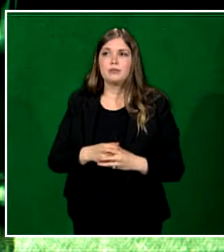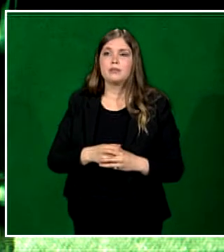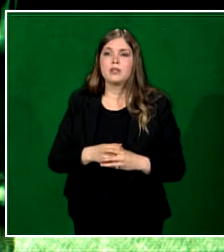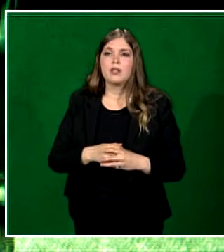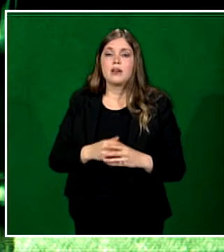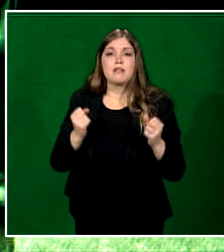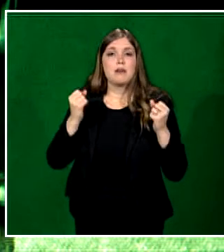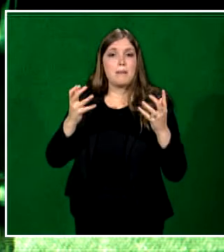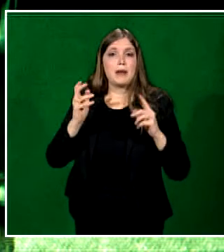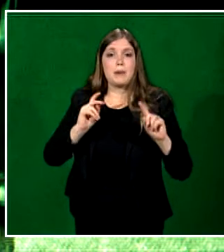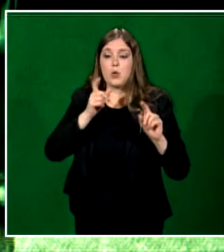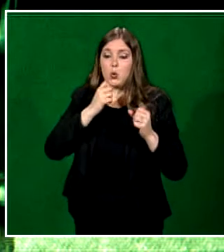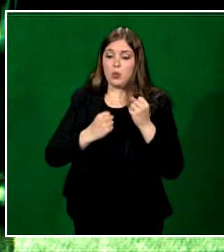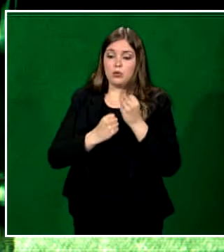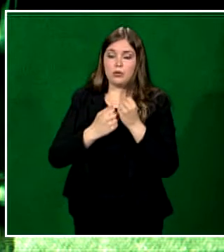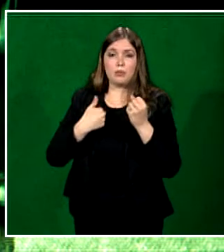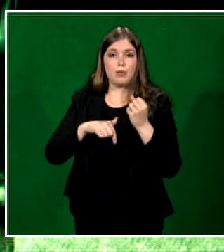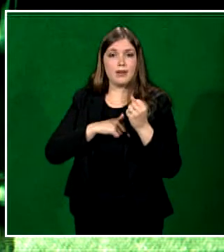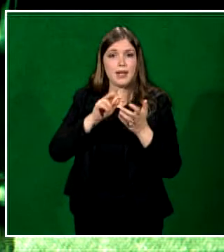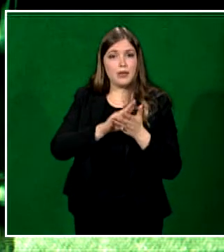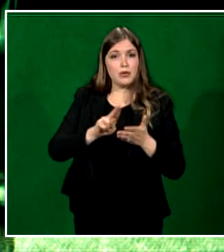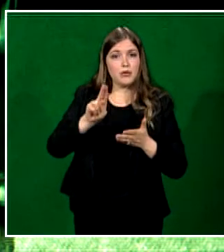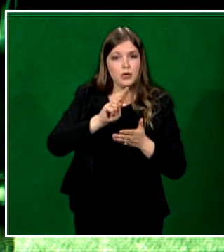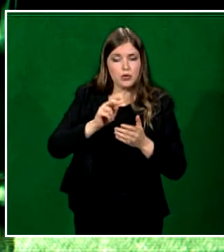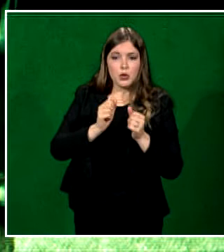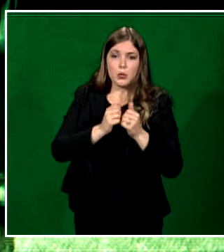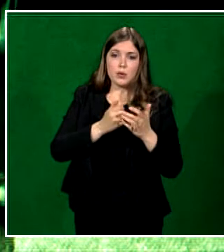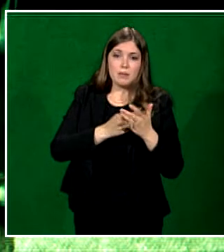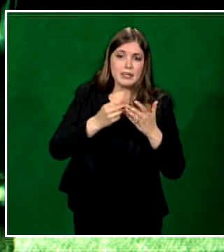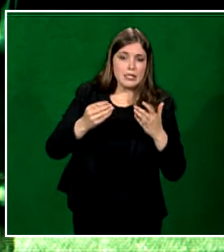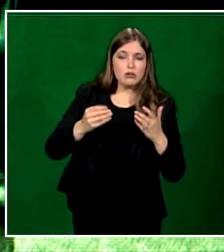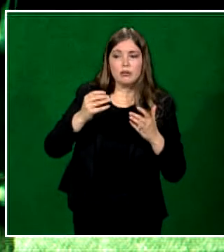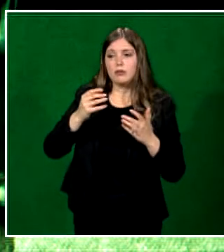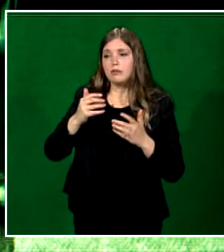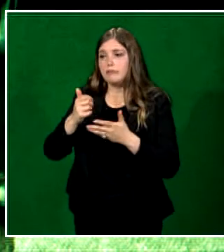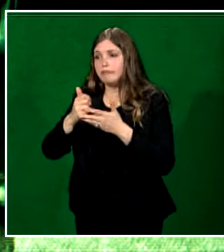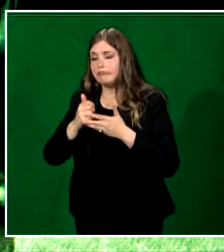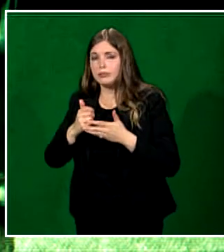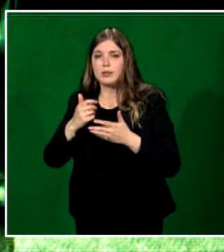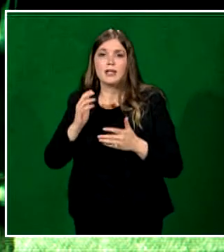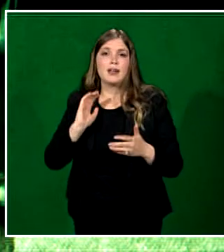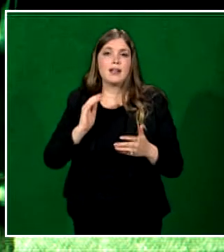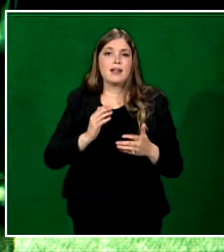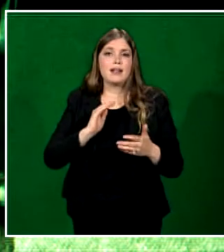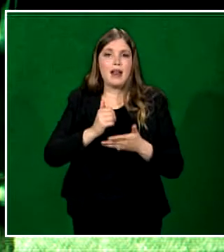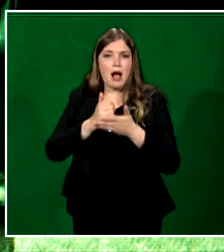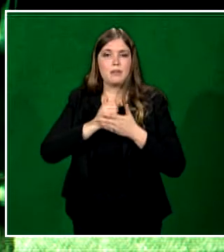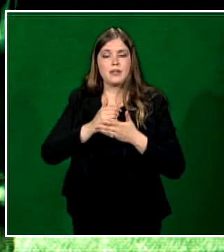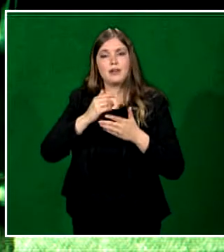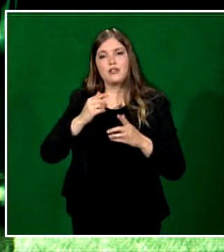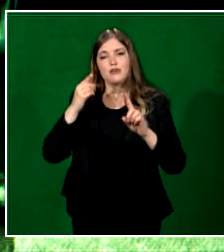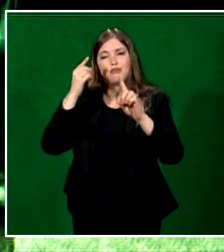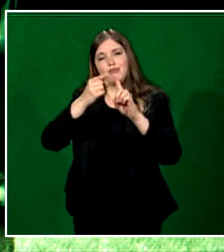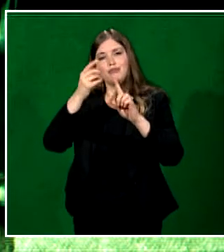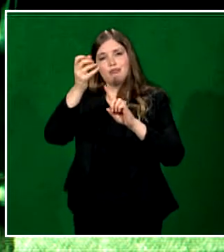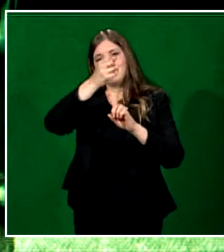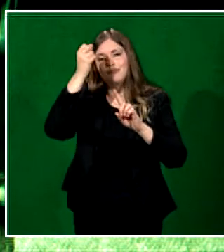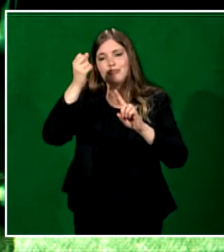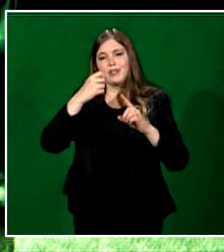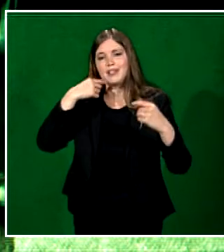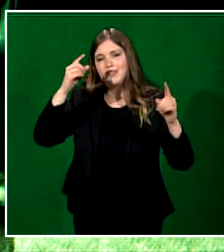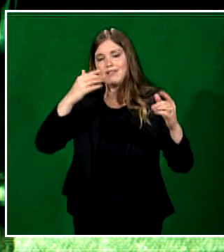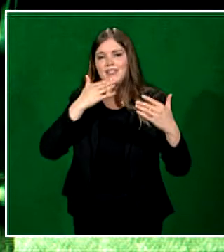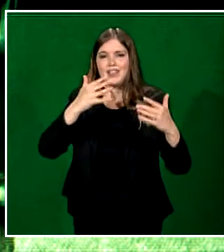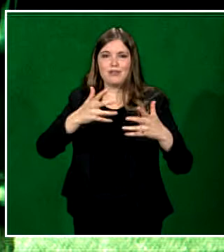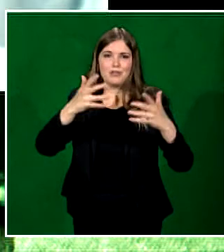who have specialization in material sciences, and this can help us to achieve our objectives. Thank you very much. Hya